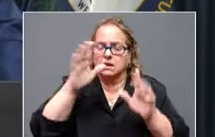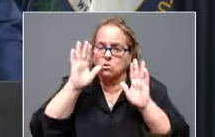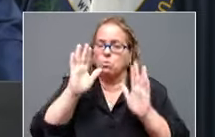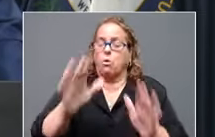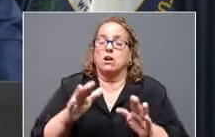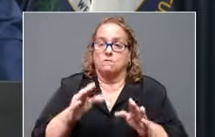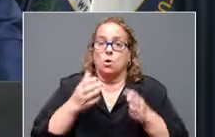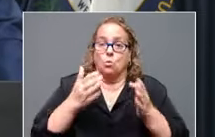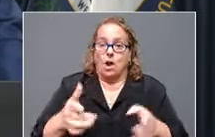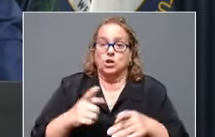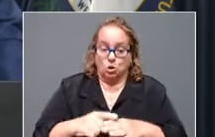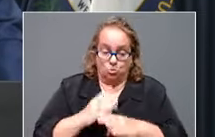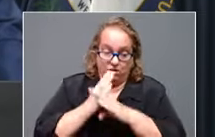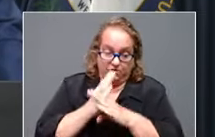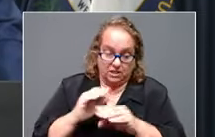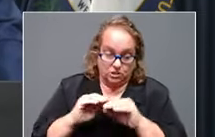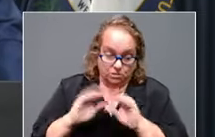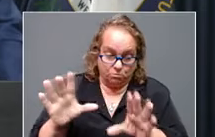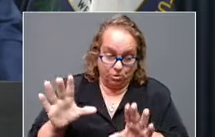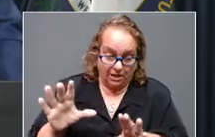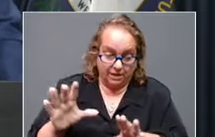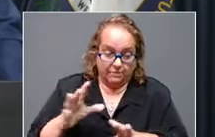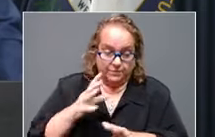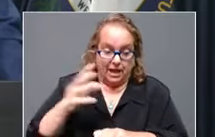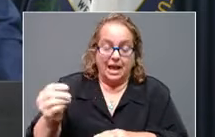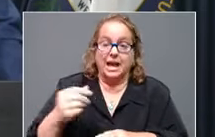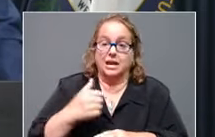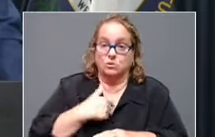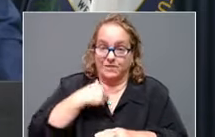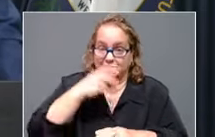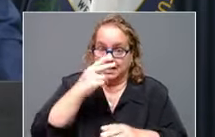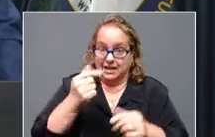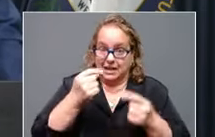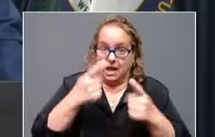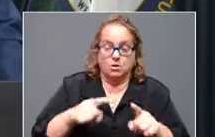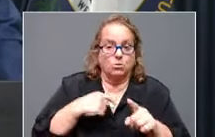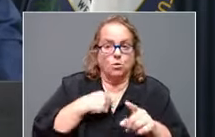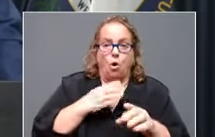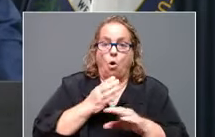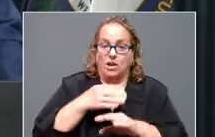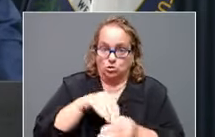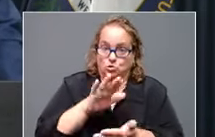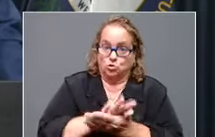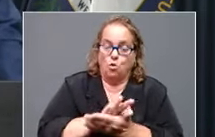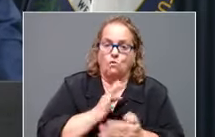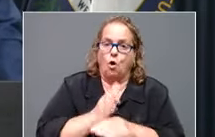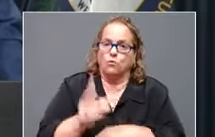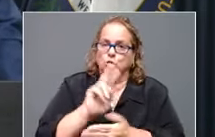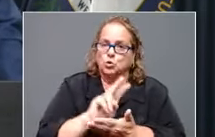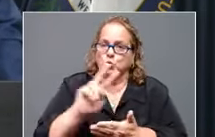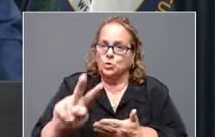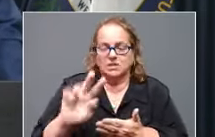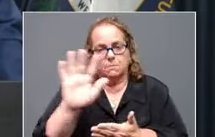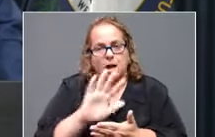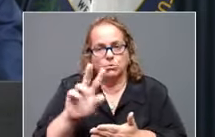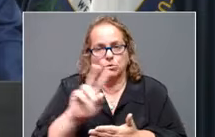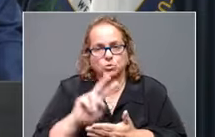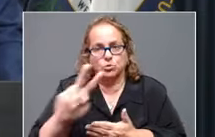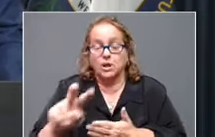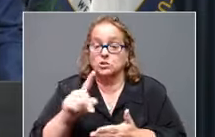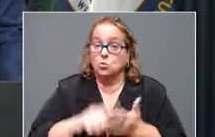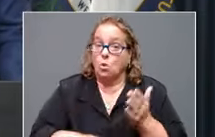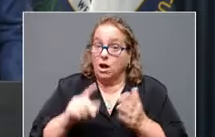any spread, and I'm appreciative that our families, our parents, and all those who have